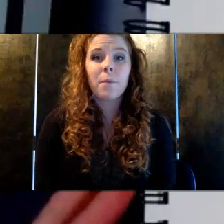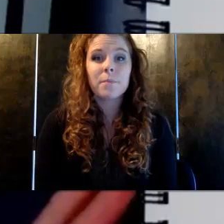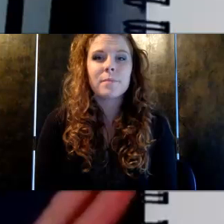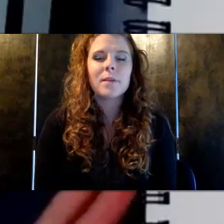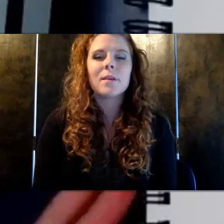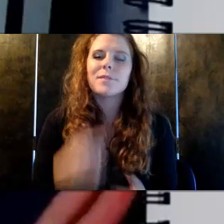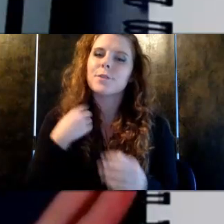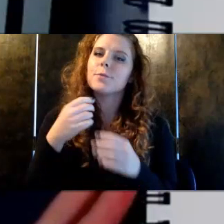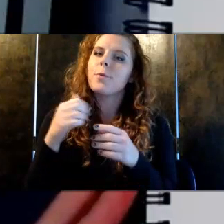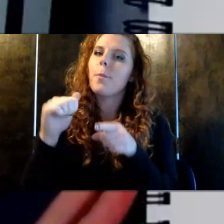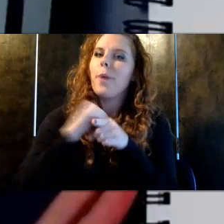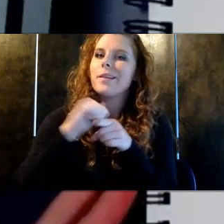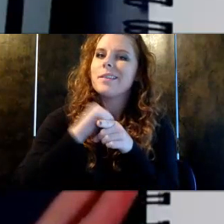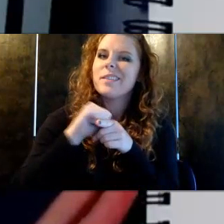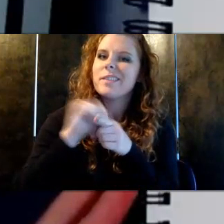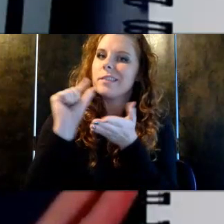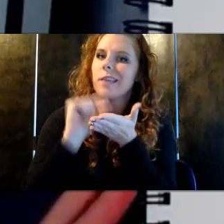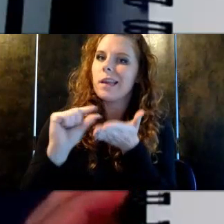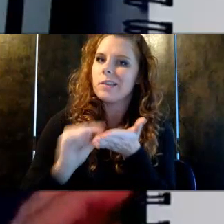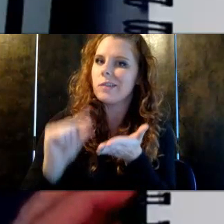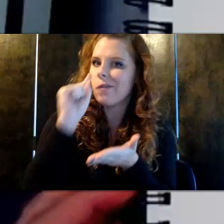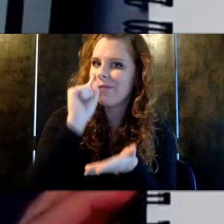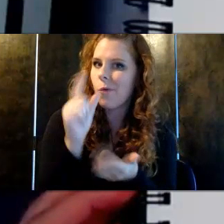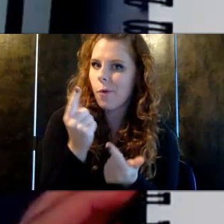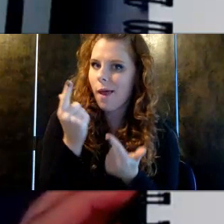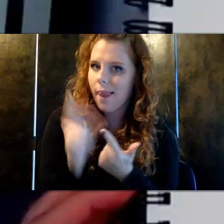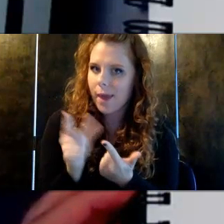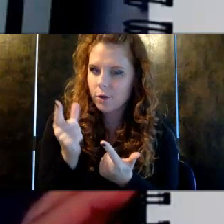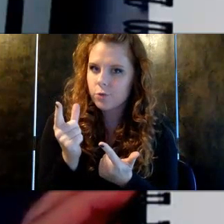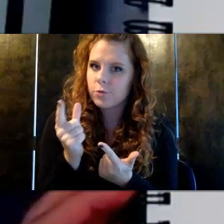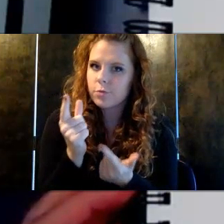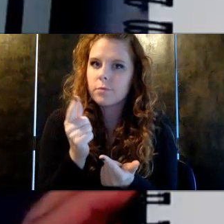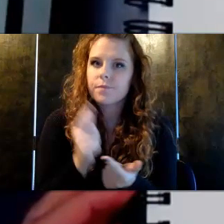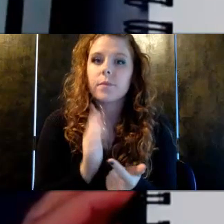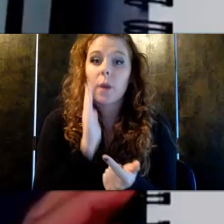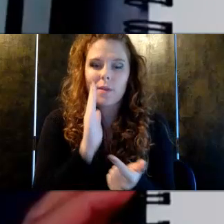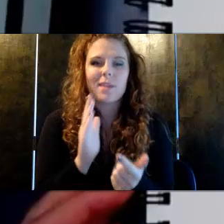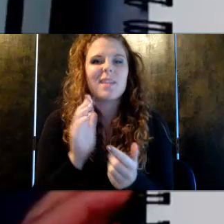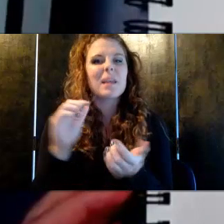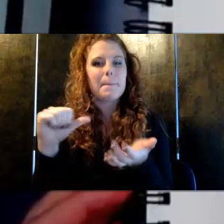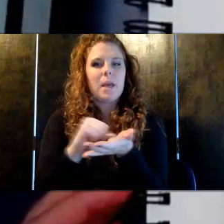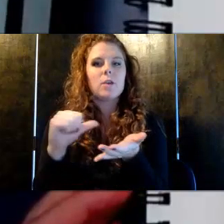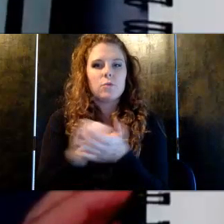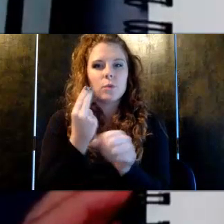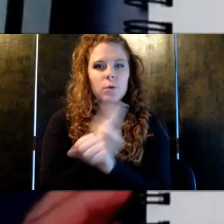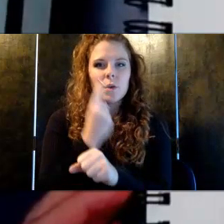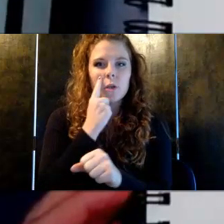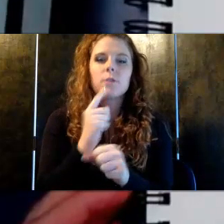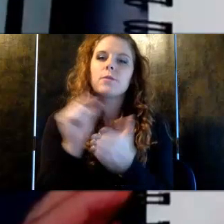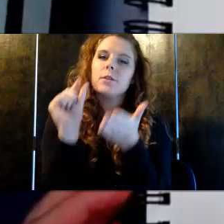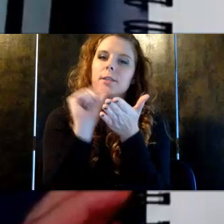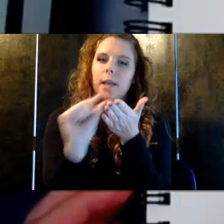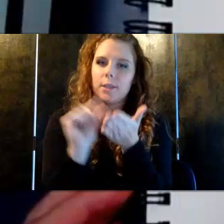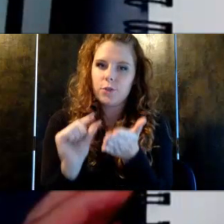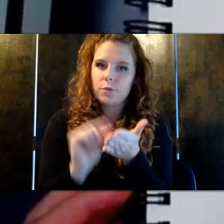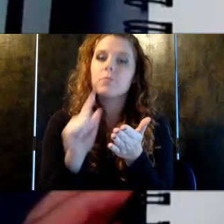the sketch practice for the letters. That's what I'm doing. So this is the page where we're going to do our sketch practices once